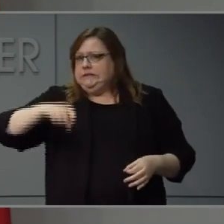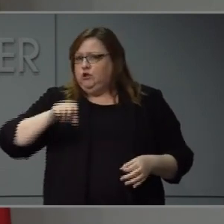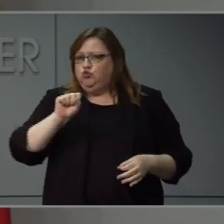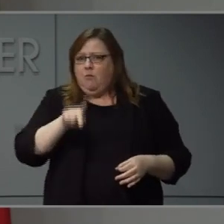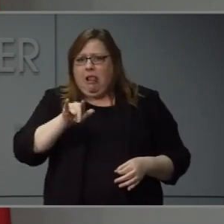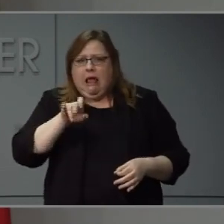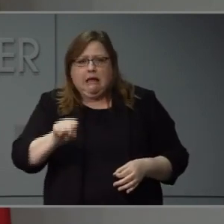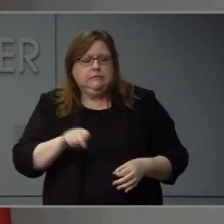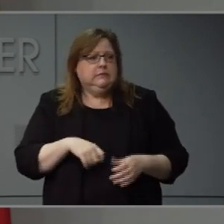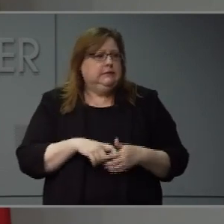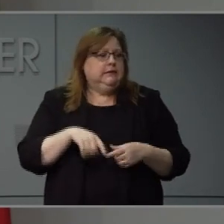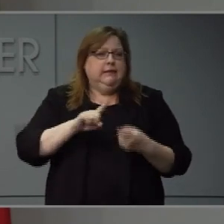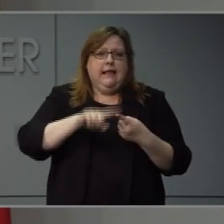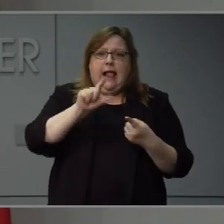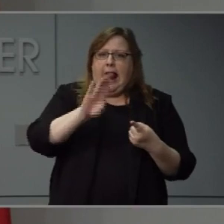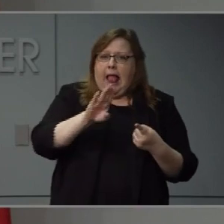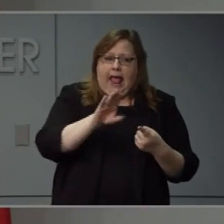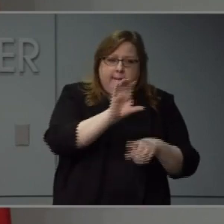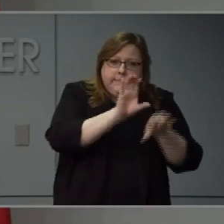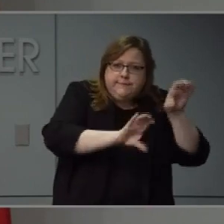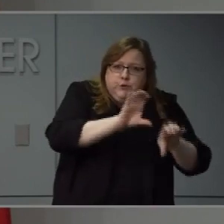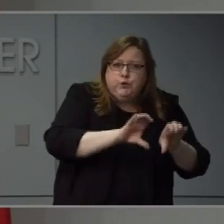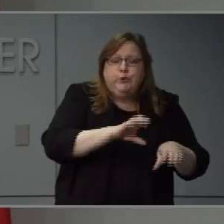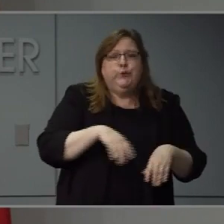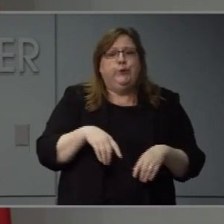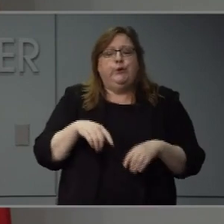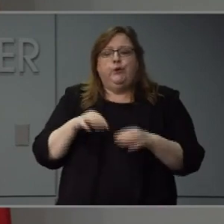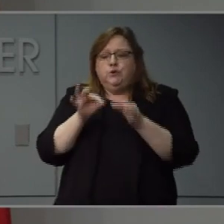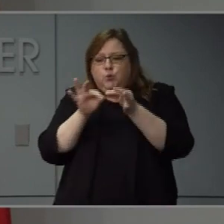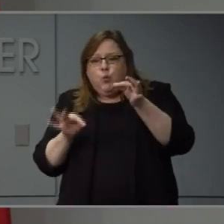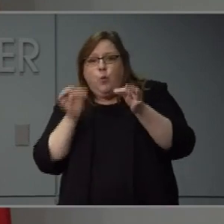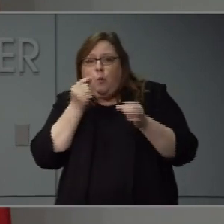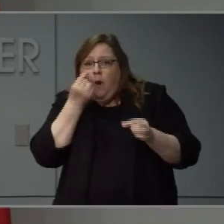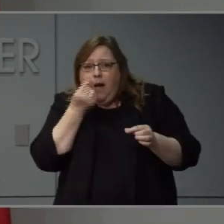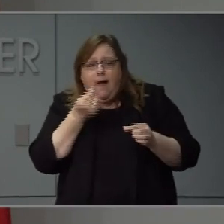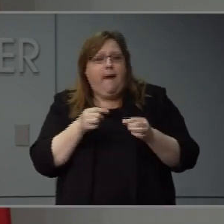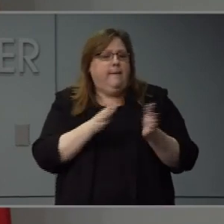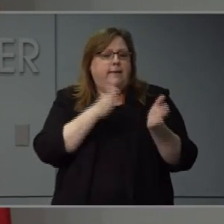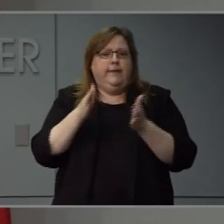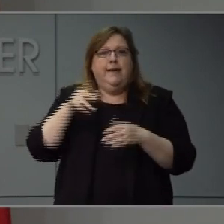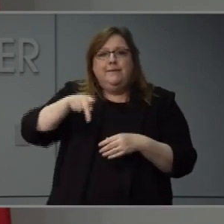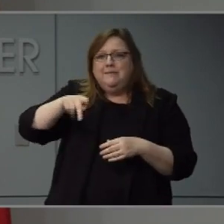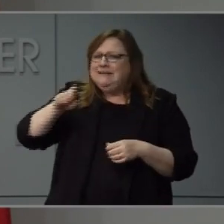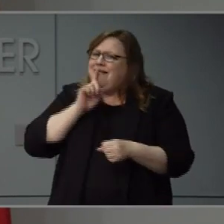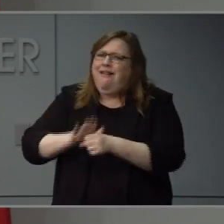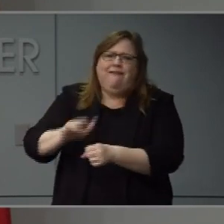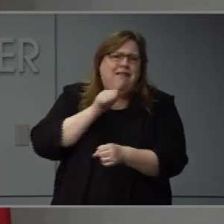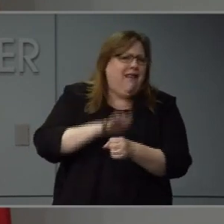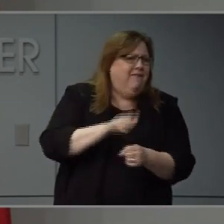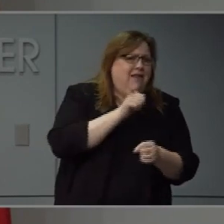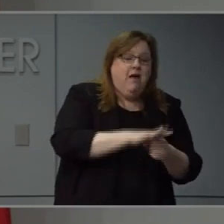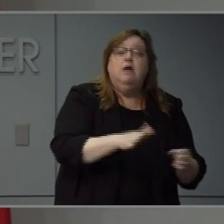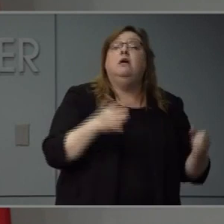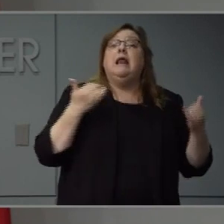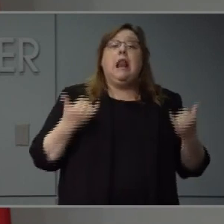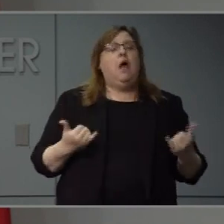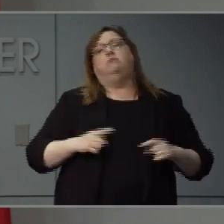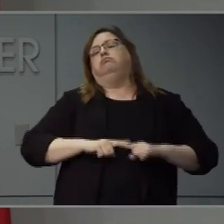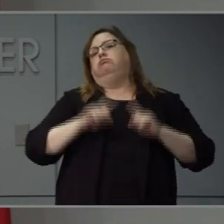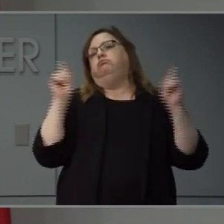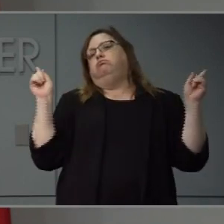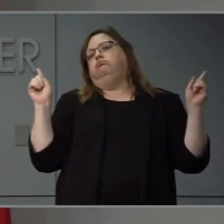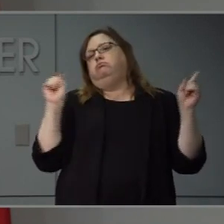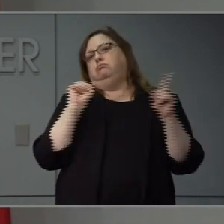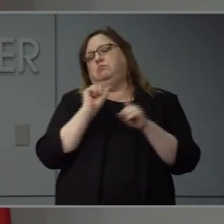both at lab reagents and swabs, PPE. What I could say is we are largely in a very different place, and I'll thank